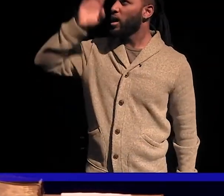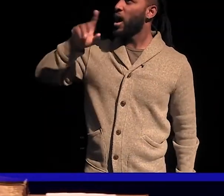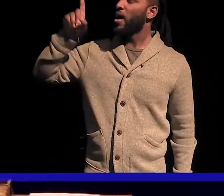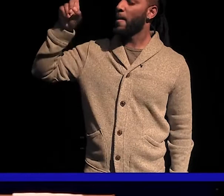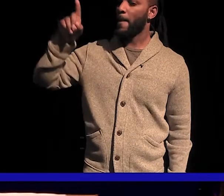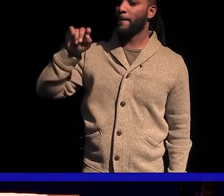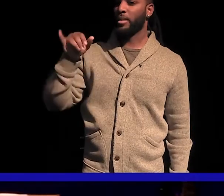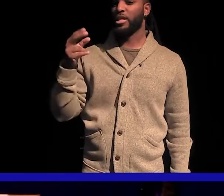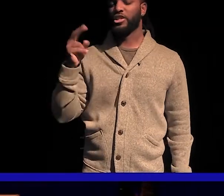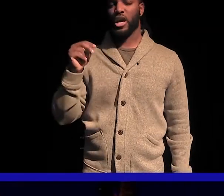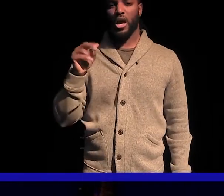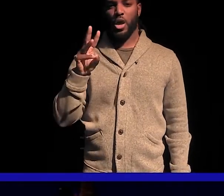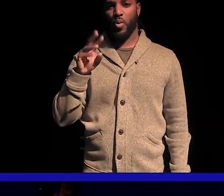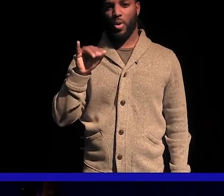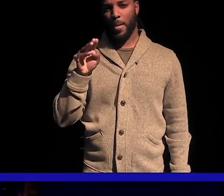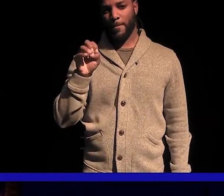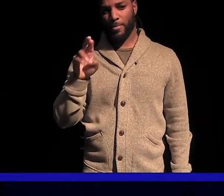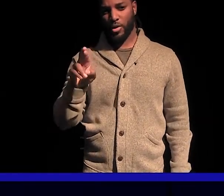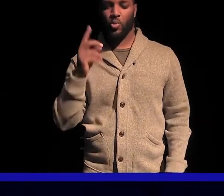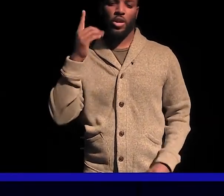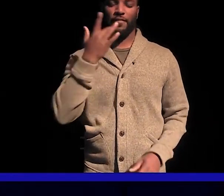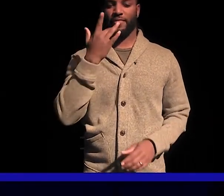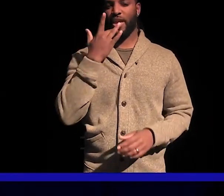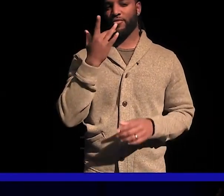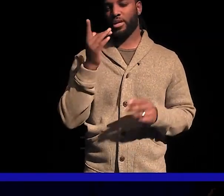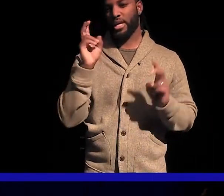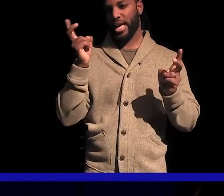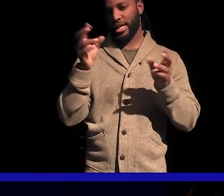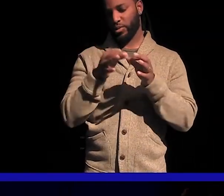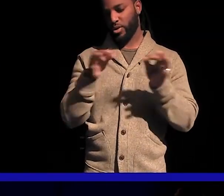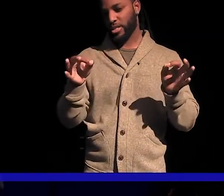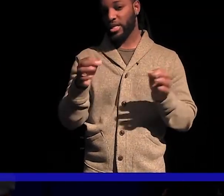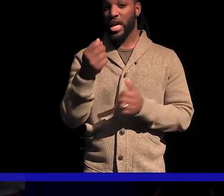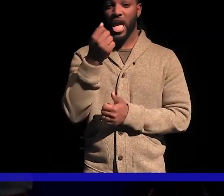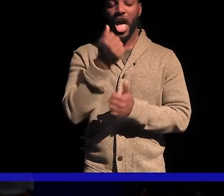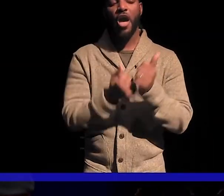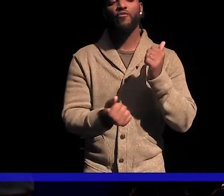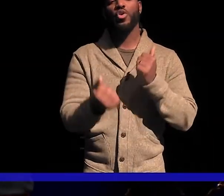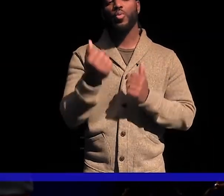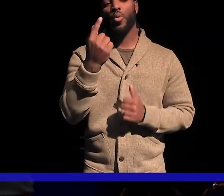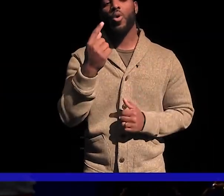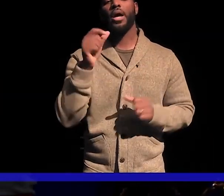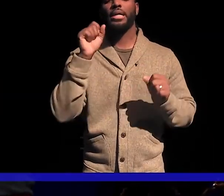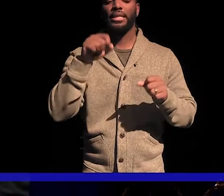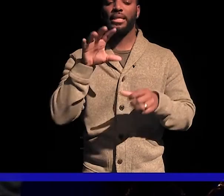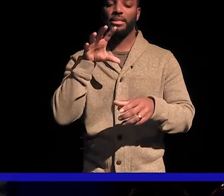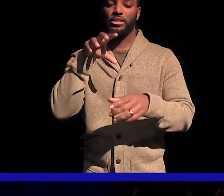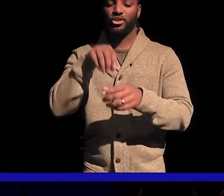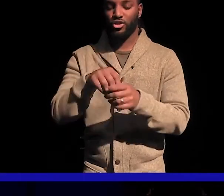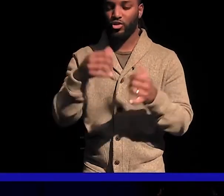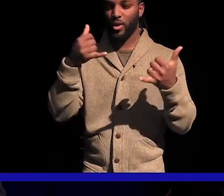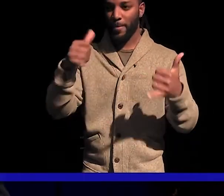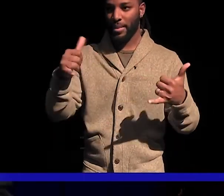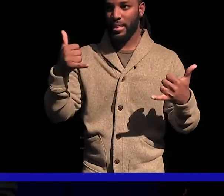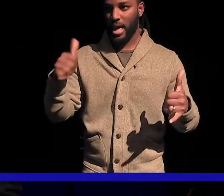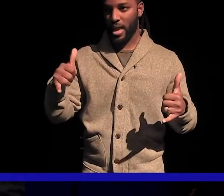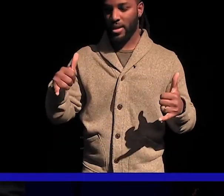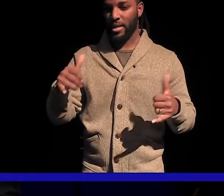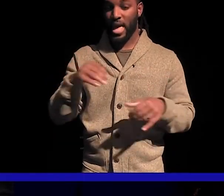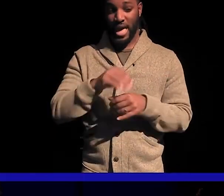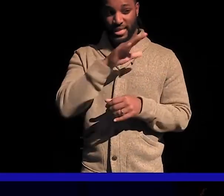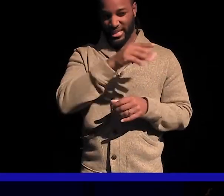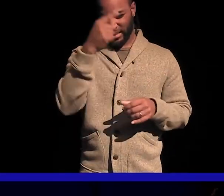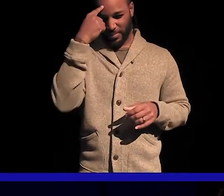Wimber, this is one of his favorite expressions, everyone gets to play. And in his mind and in his